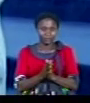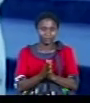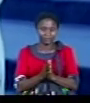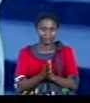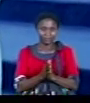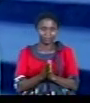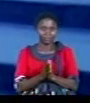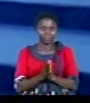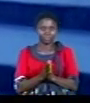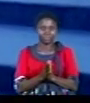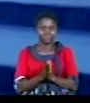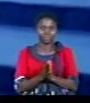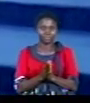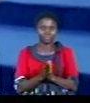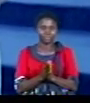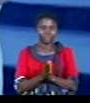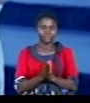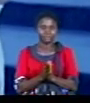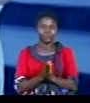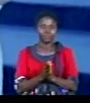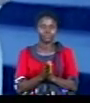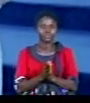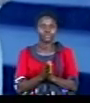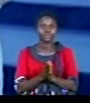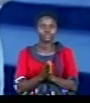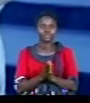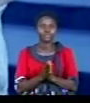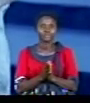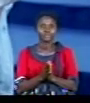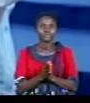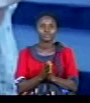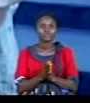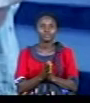Next testifier is Cyprian Wisdom.